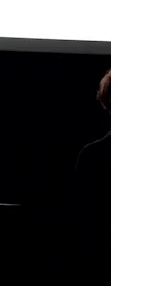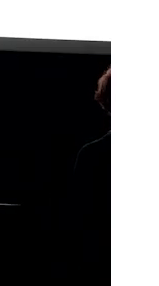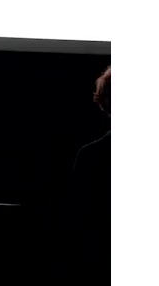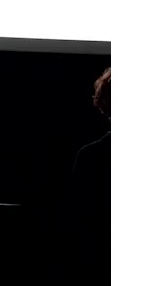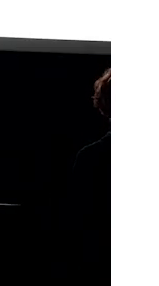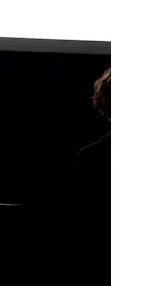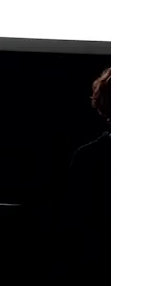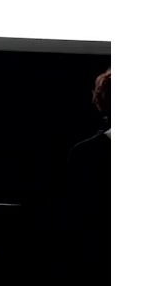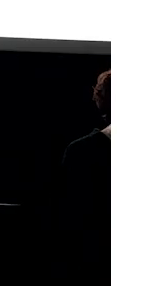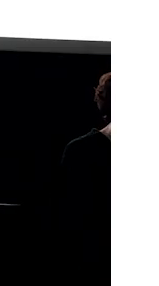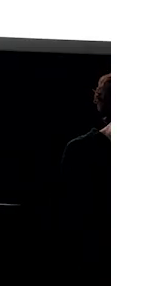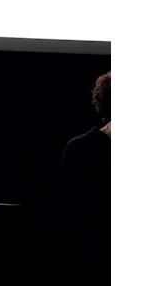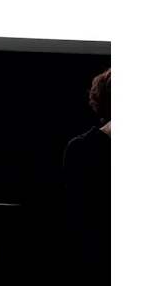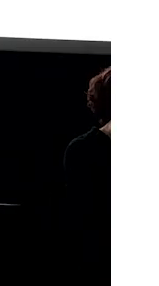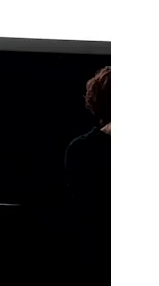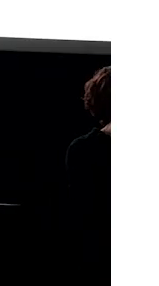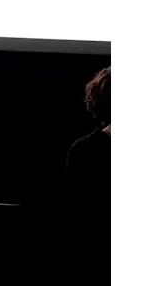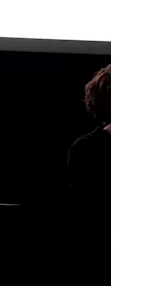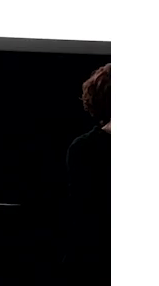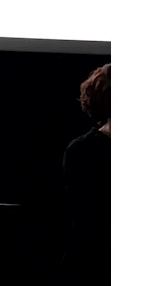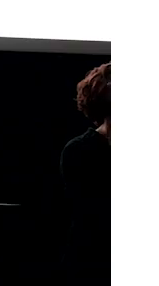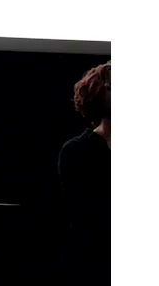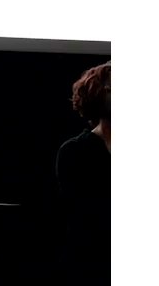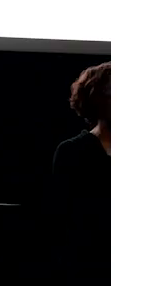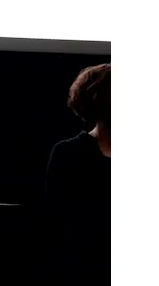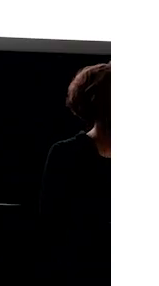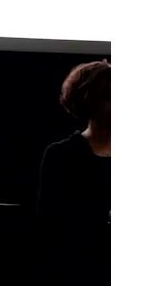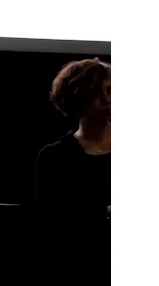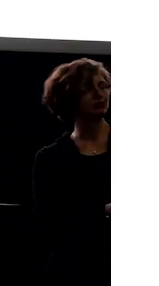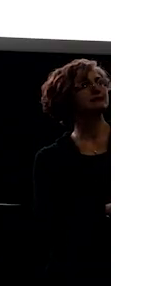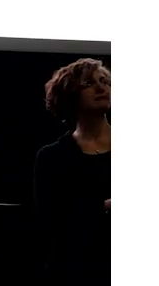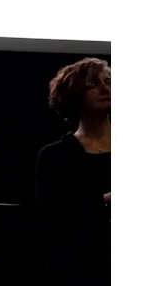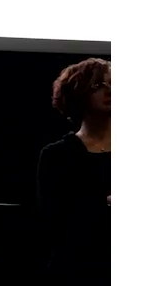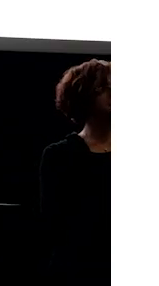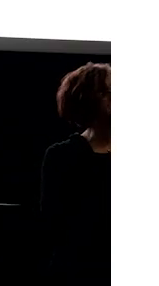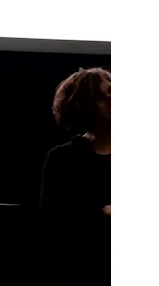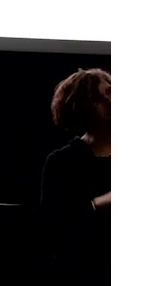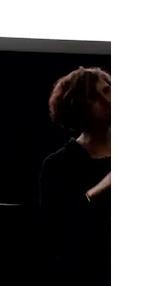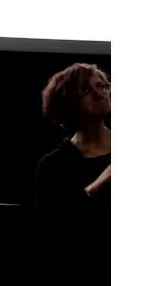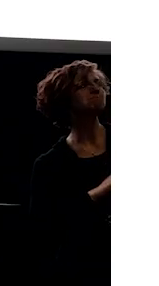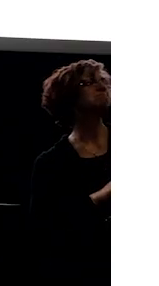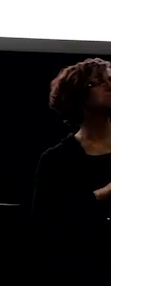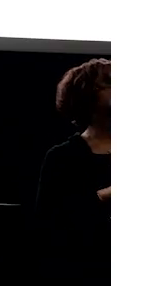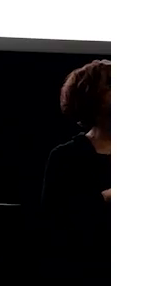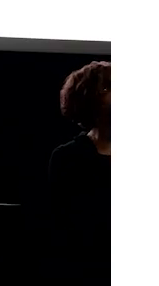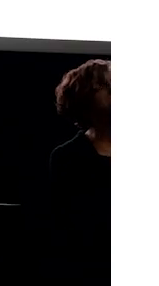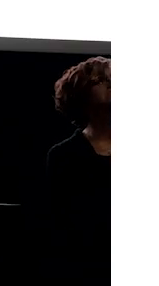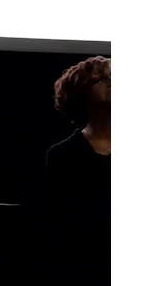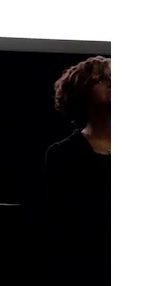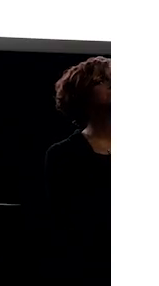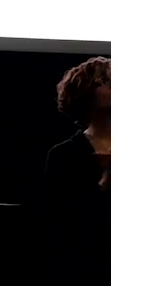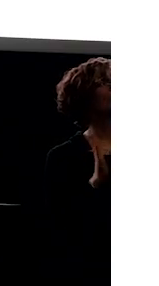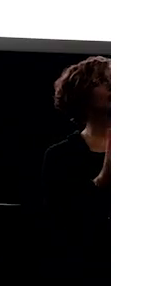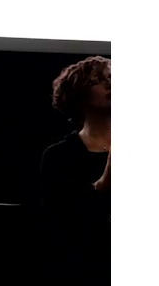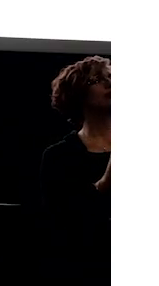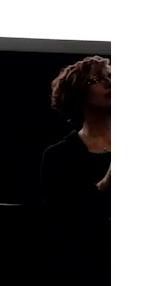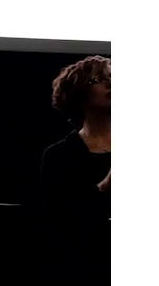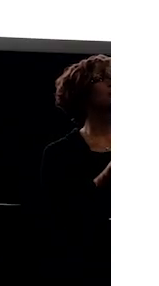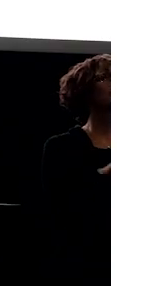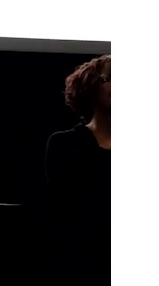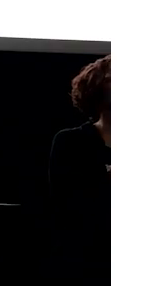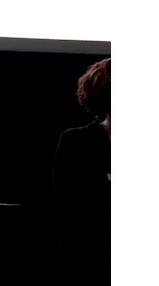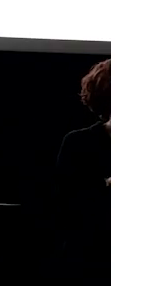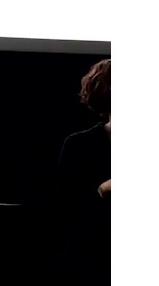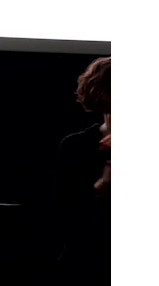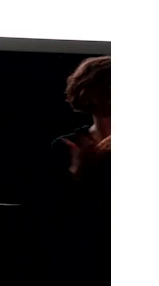to really provide an inclusive, forward-thinking model, but also to bridge the gap between